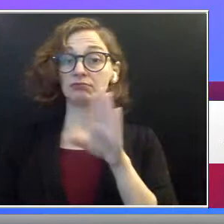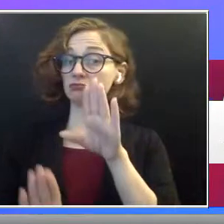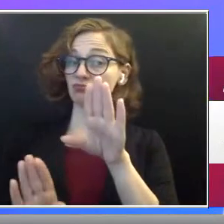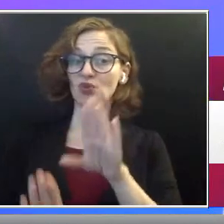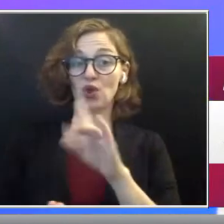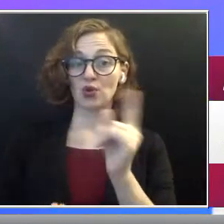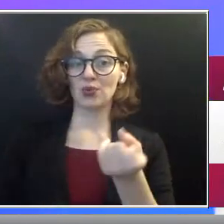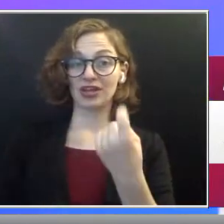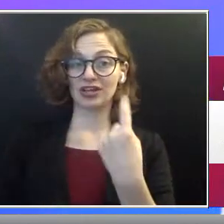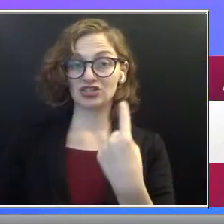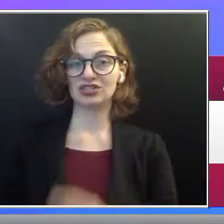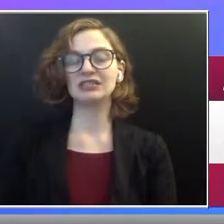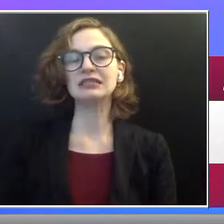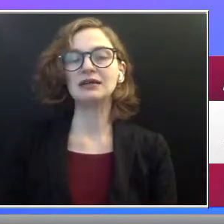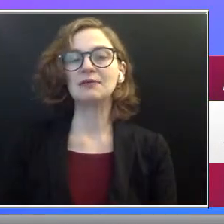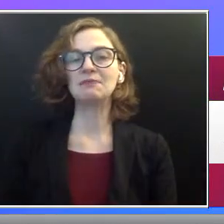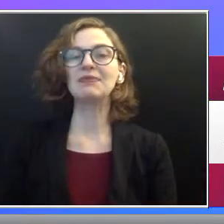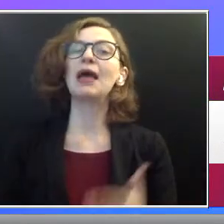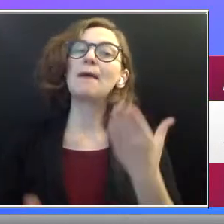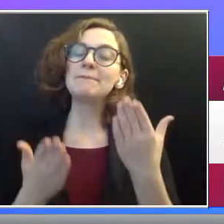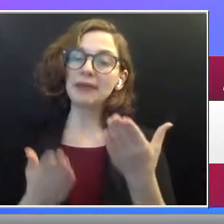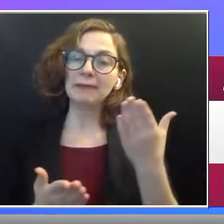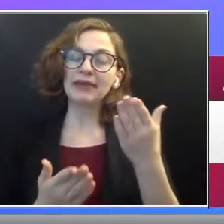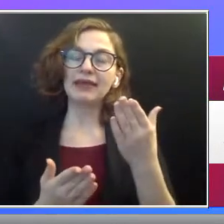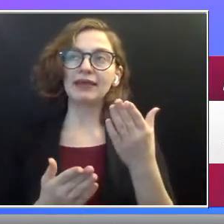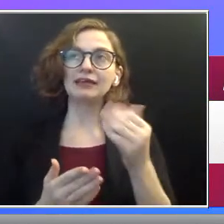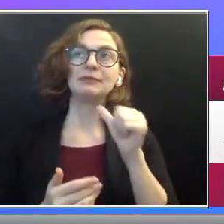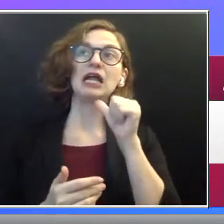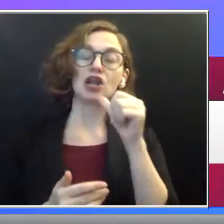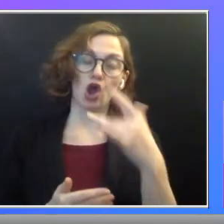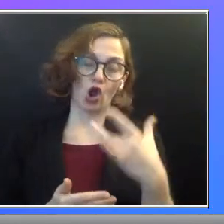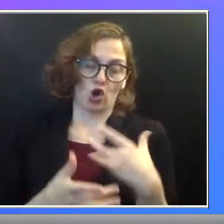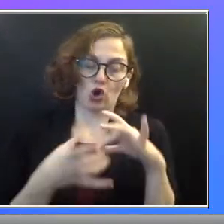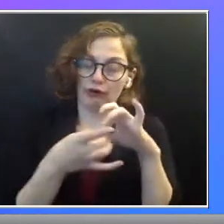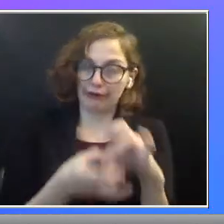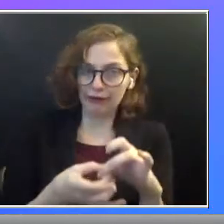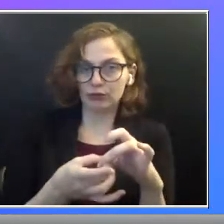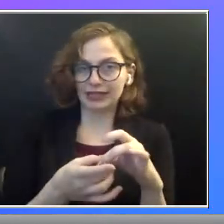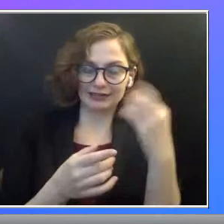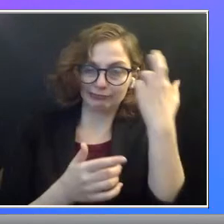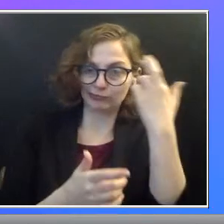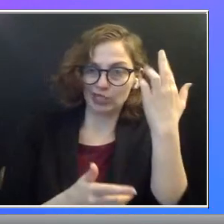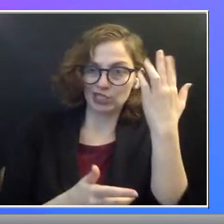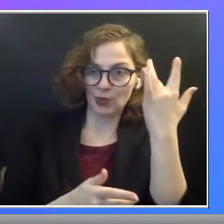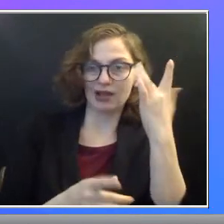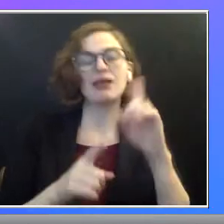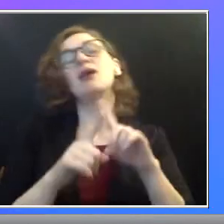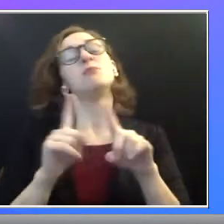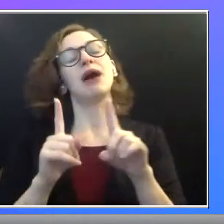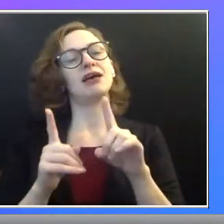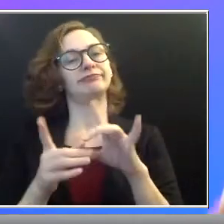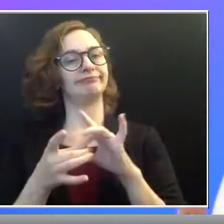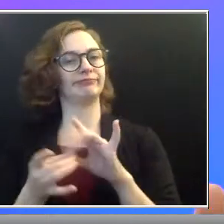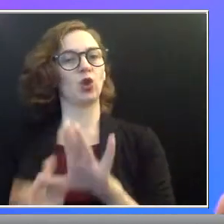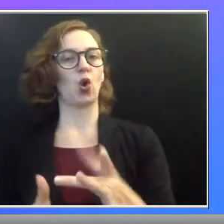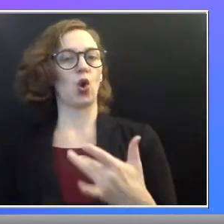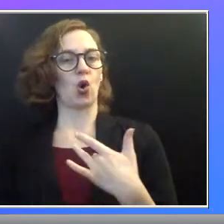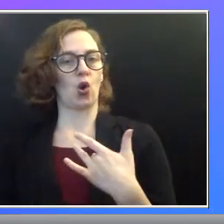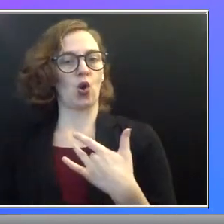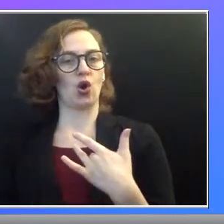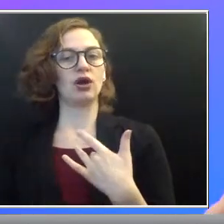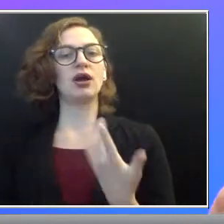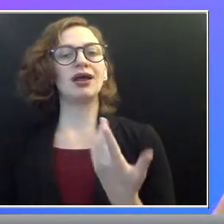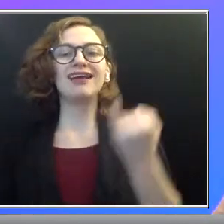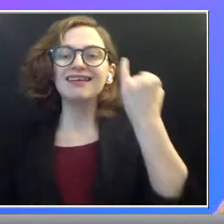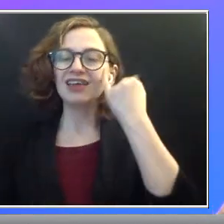reasons why you may not want to exercise, but from a heart perspective, if you have too much thyroid hormone circulating around, thyroid hormone is